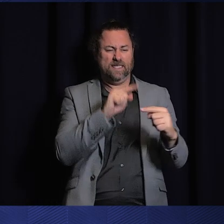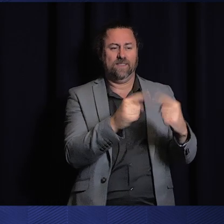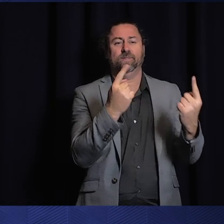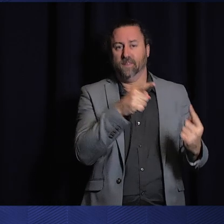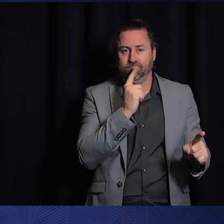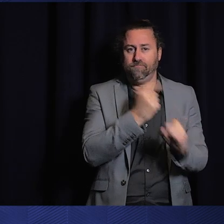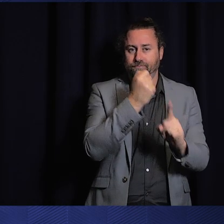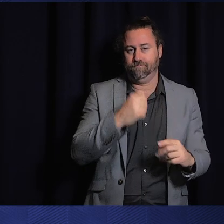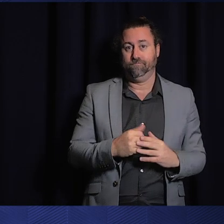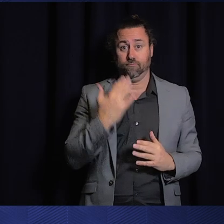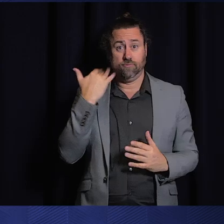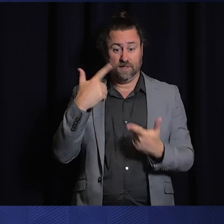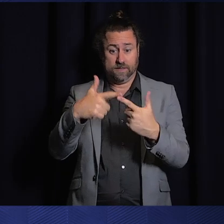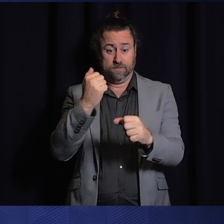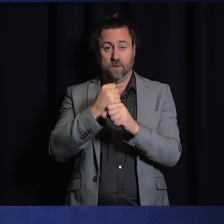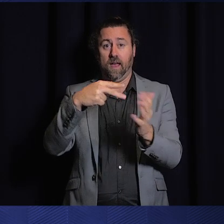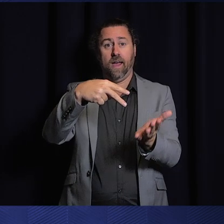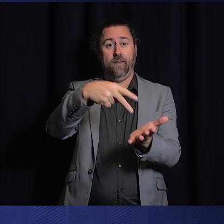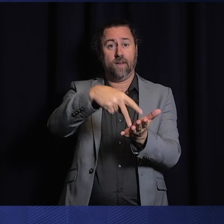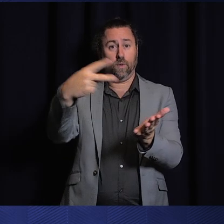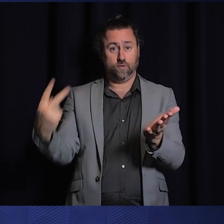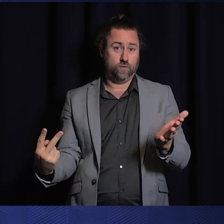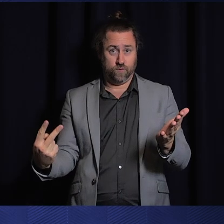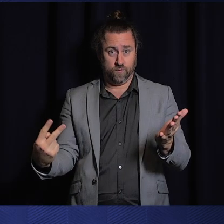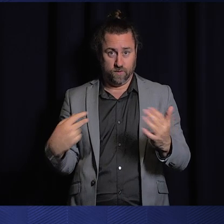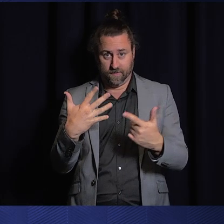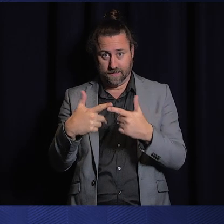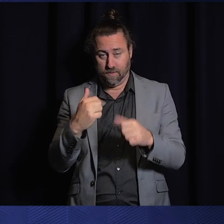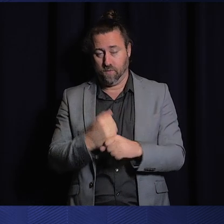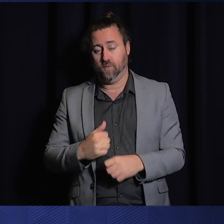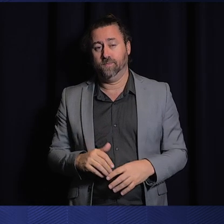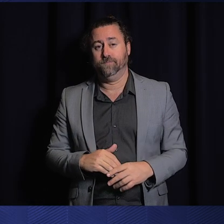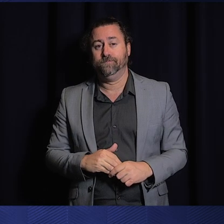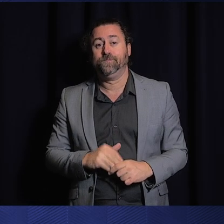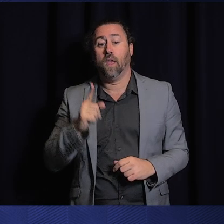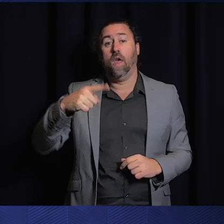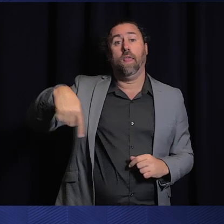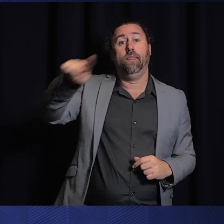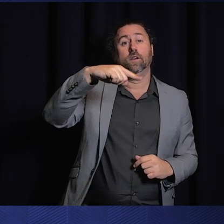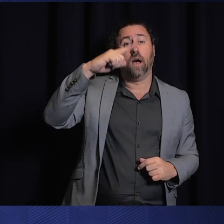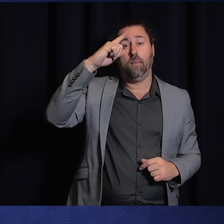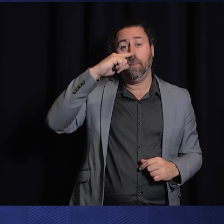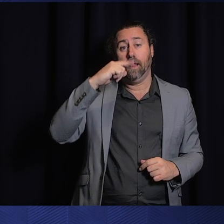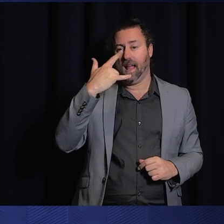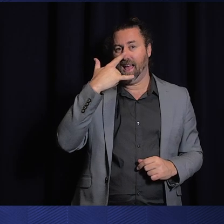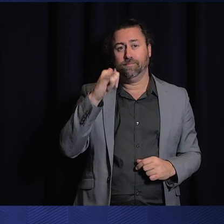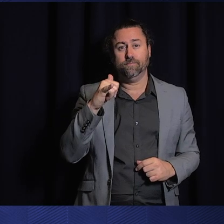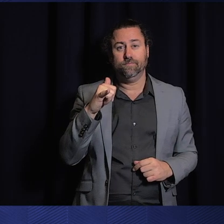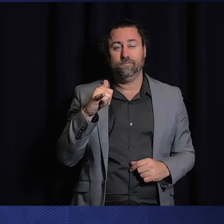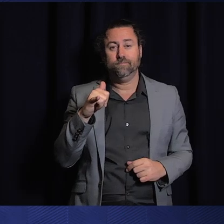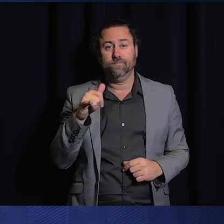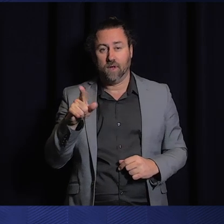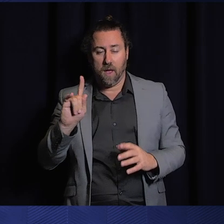study we recently conducted in Vanuatu. Out of the people who were displaced linked with the Ambae